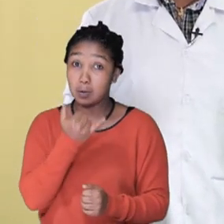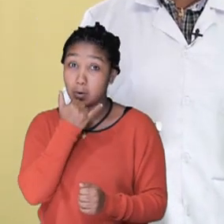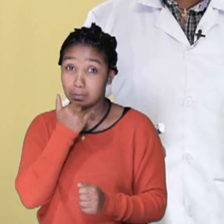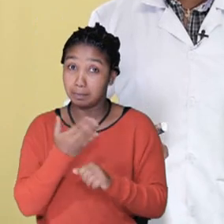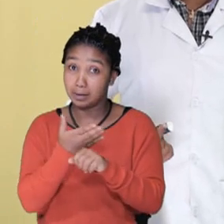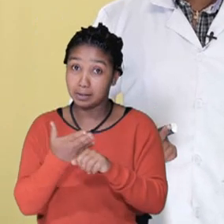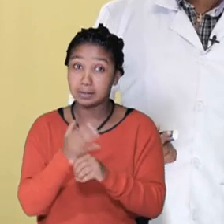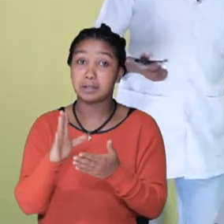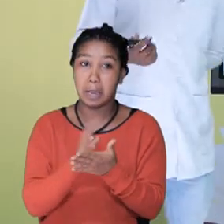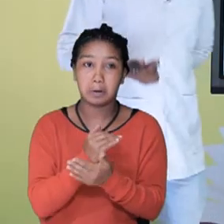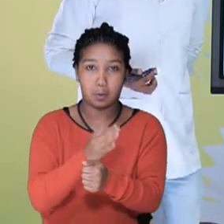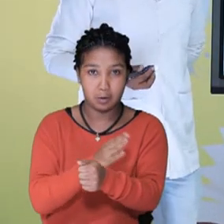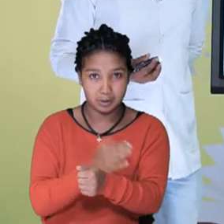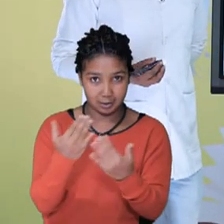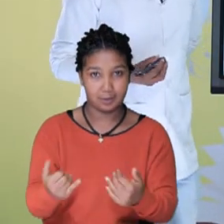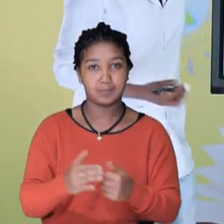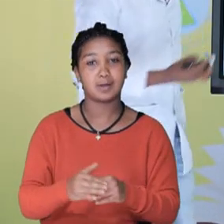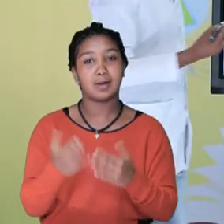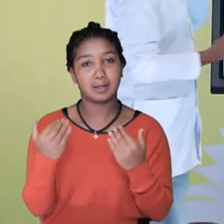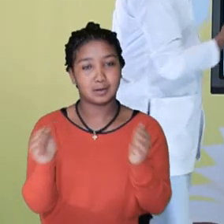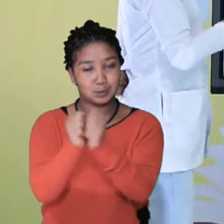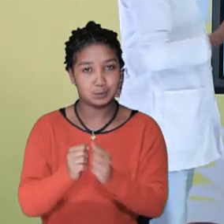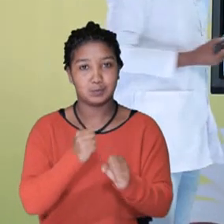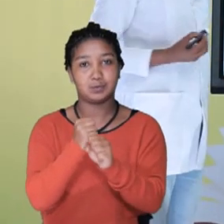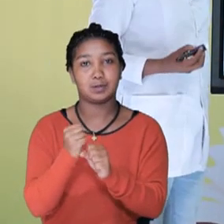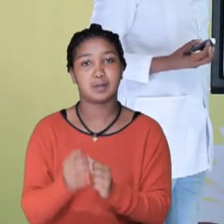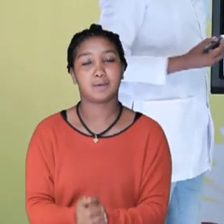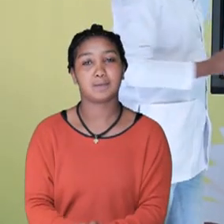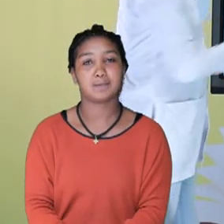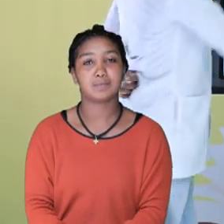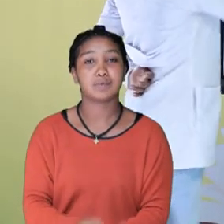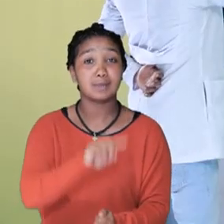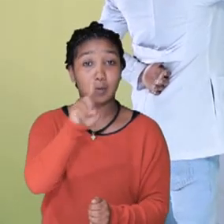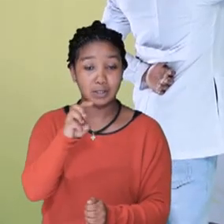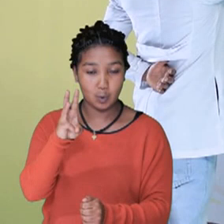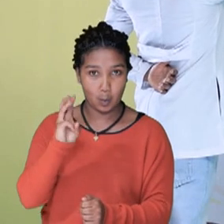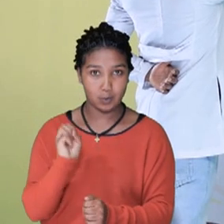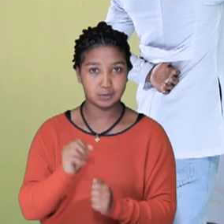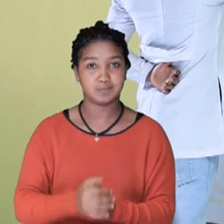take correction now. Let us do together. The question was